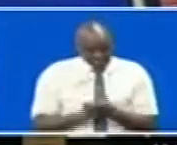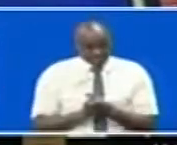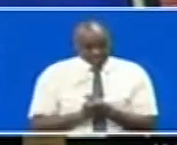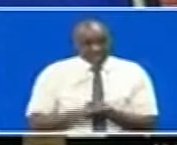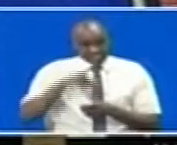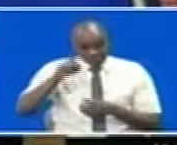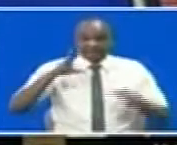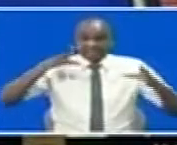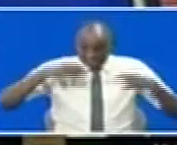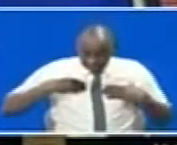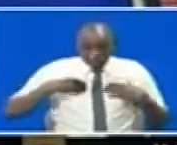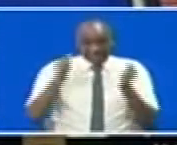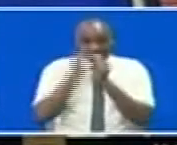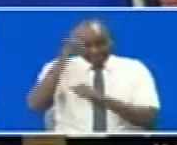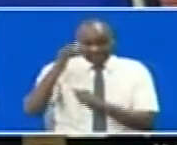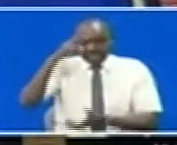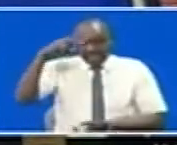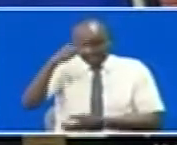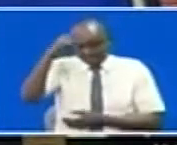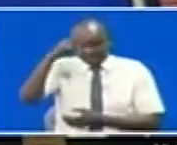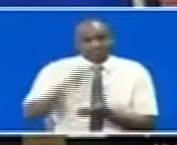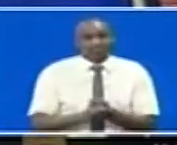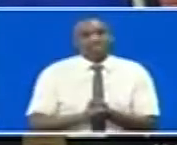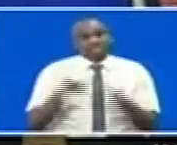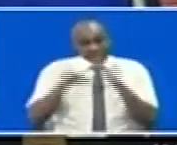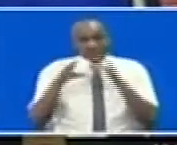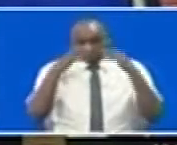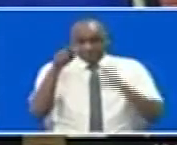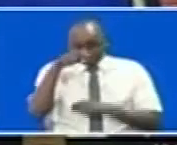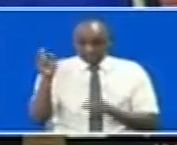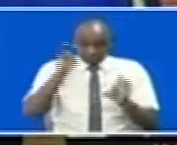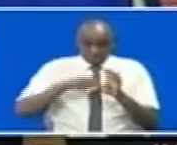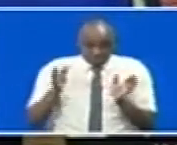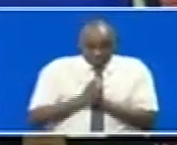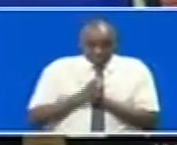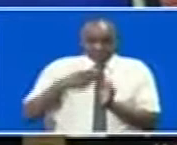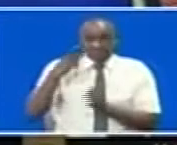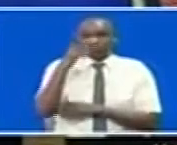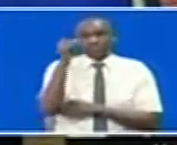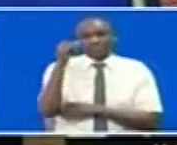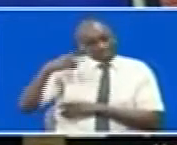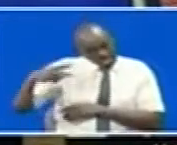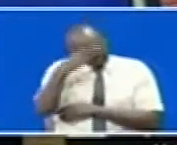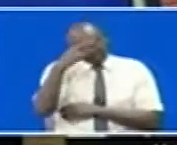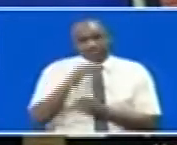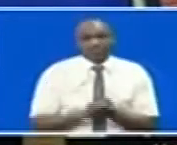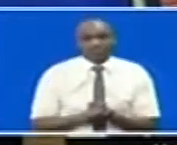have accepted a 10% pay cut, and the deputy president joined me in taking a 20% pay cut.